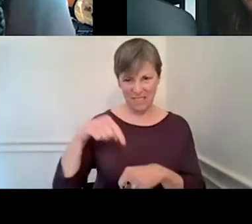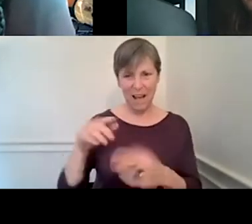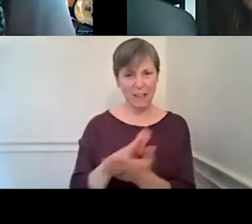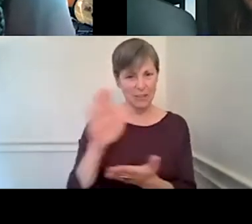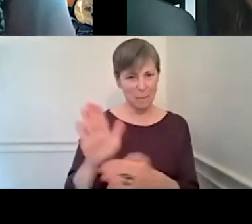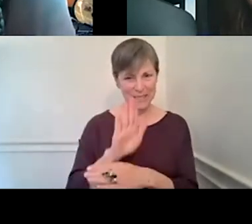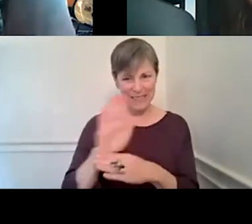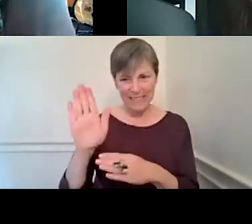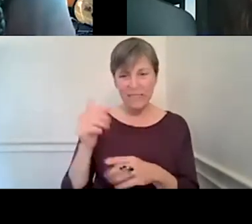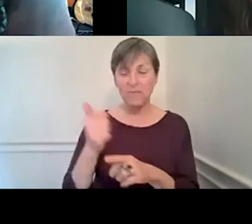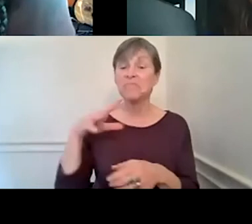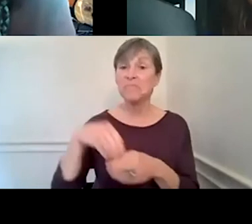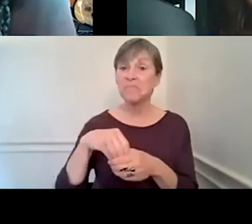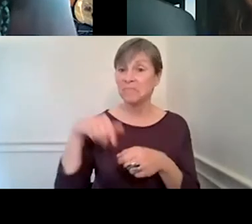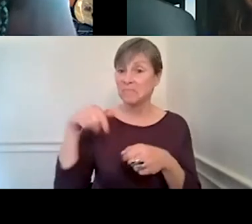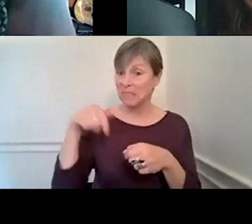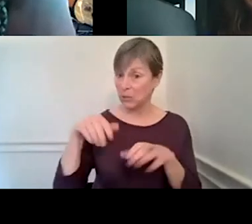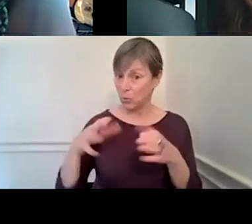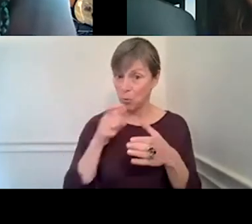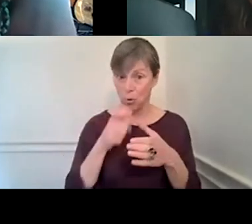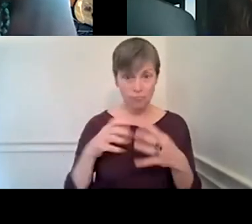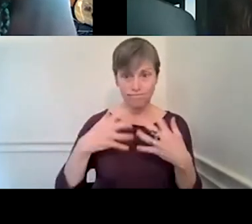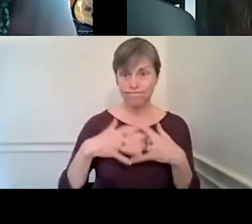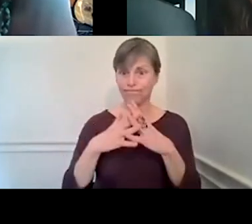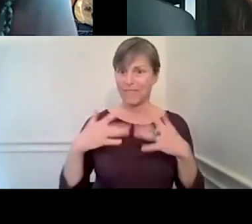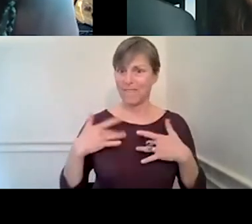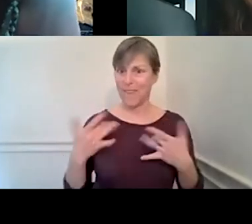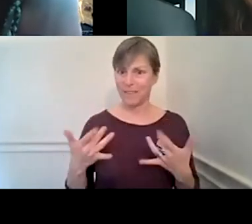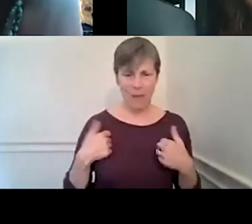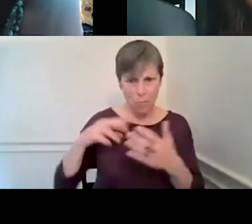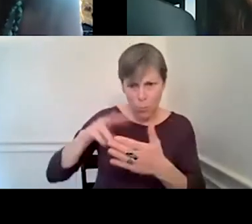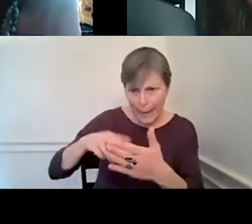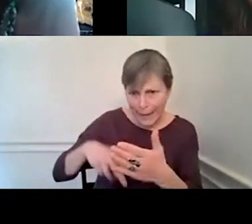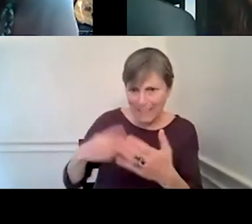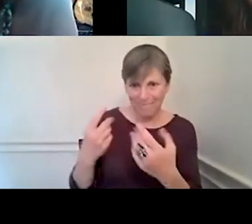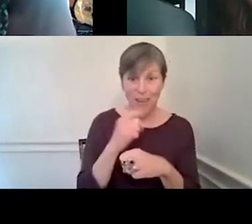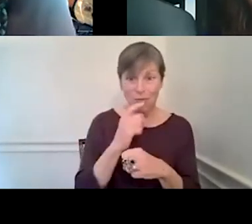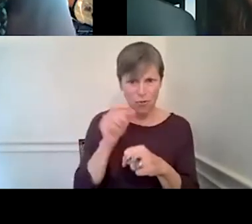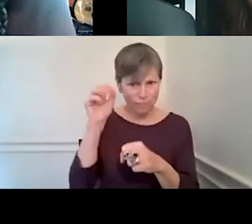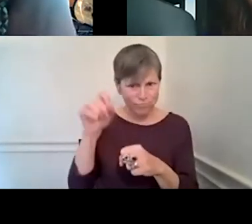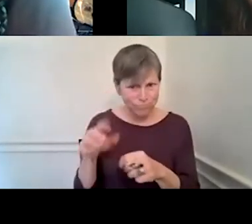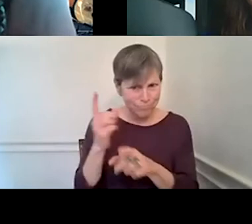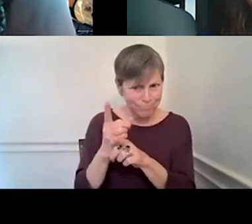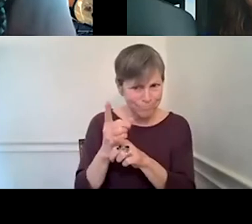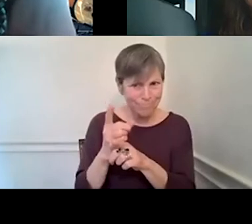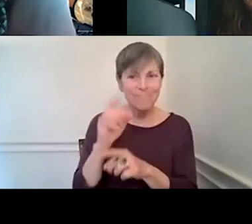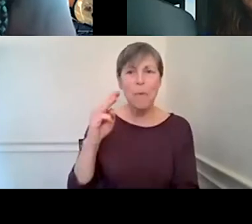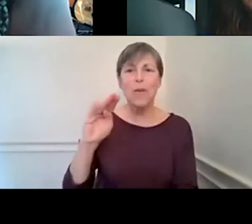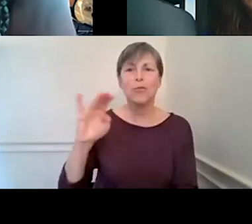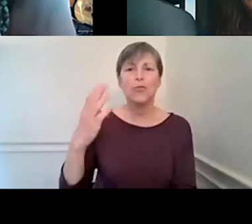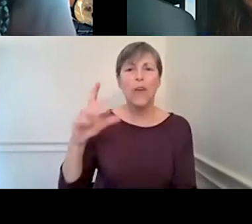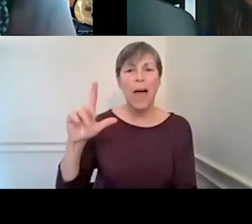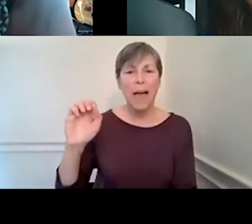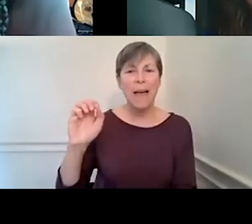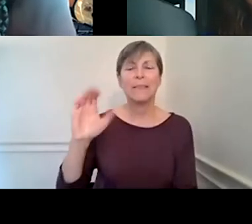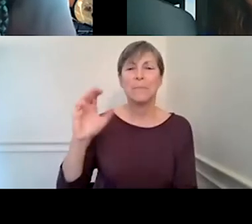part of the group that put this event together. I'm reading now, so I don't get anything wrong. Michelle is a CPA and an RIT MBA